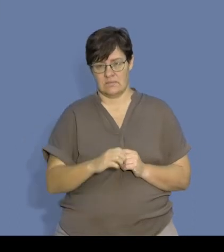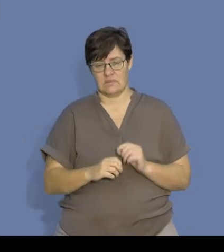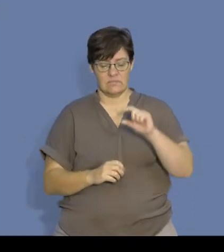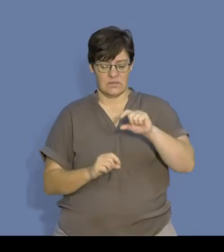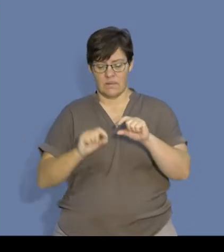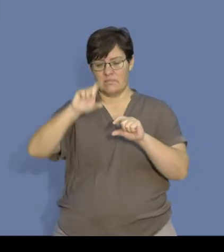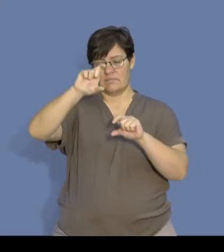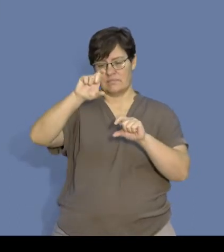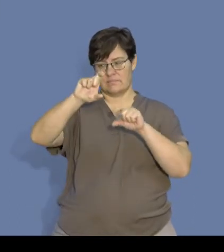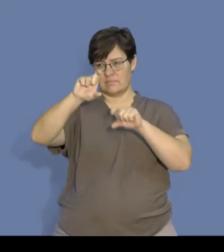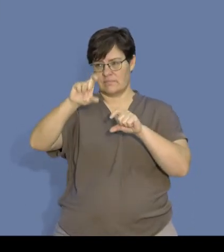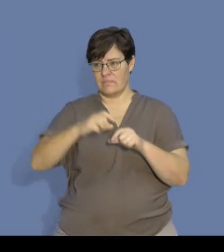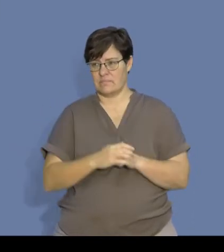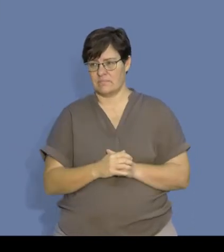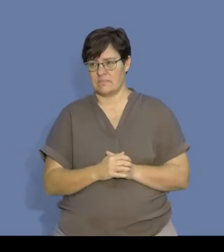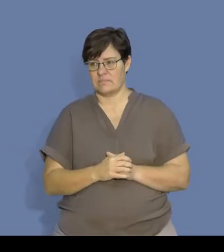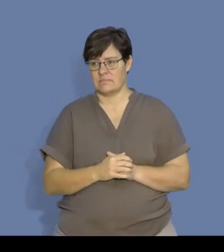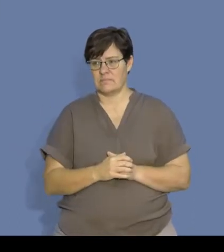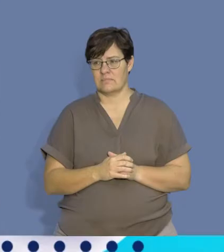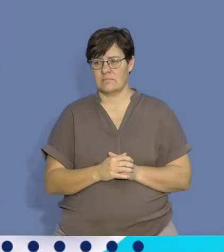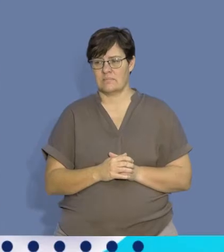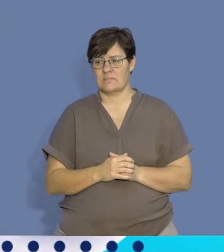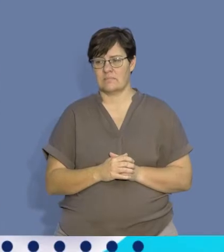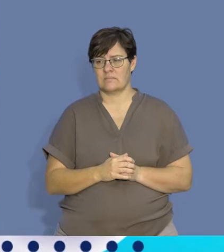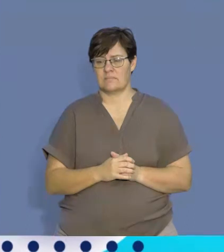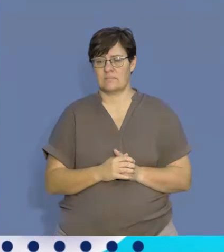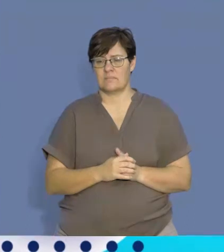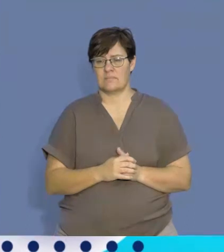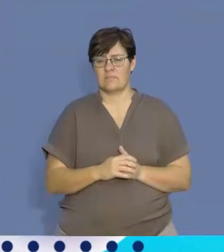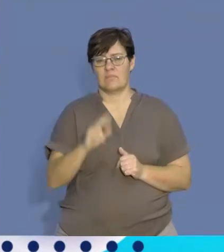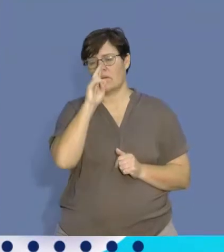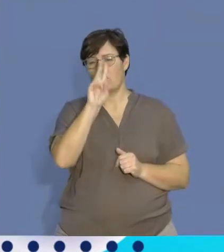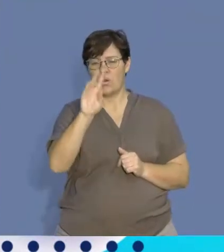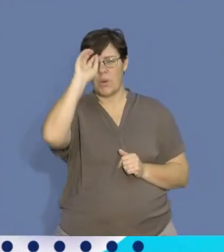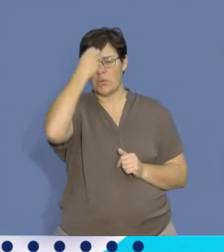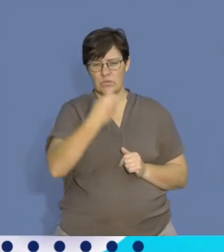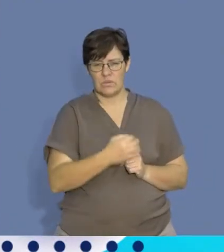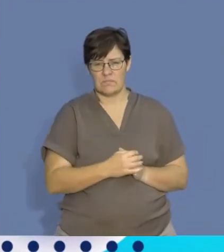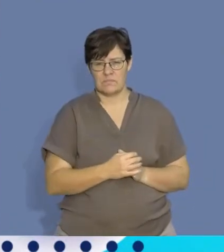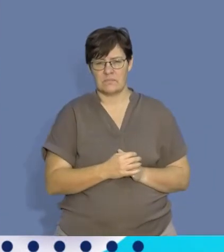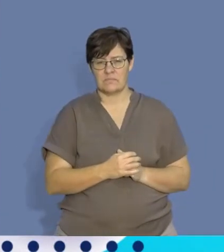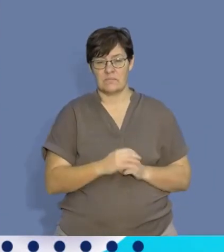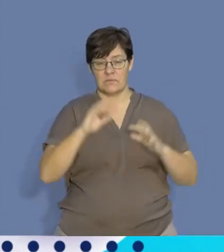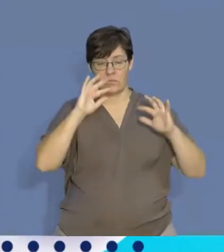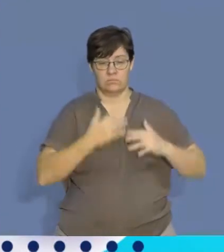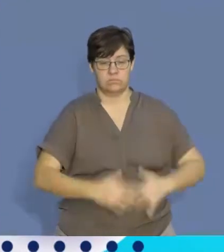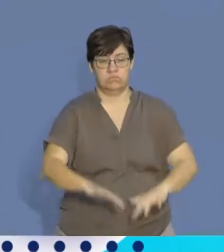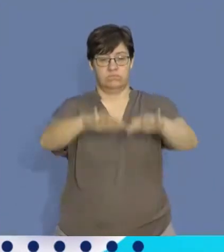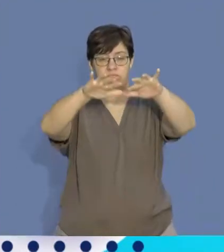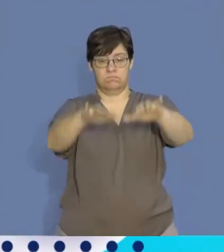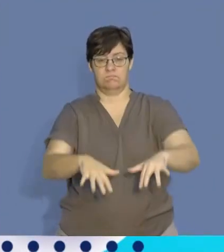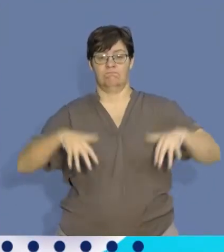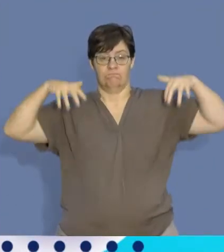wave. So if you've ever watched on the news when there's a tsunami, for example, or you